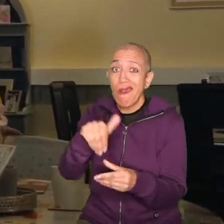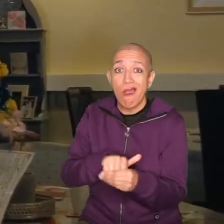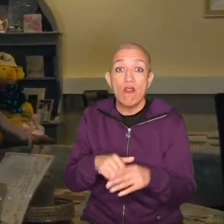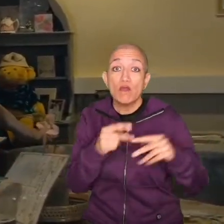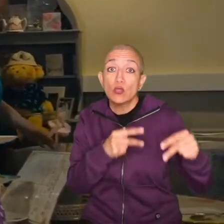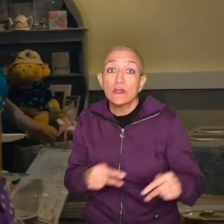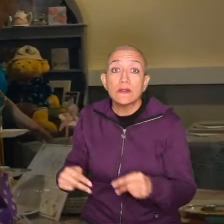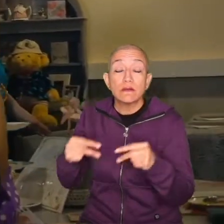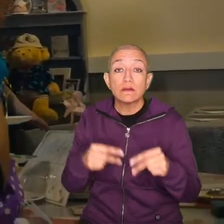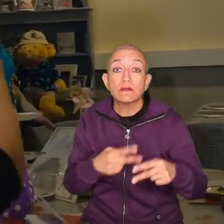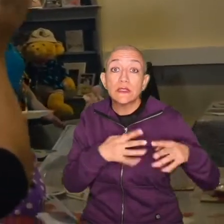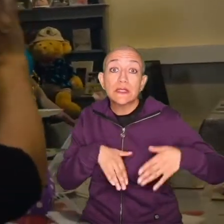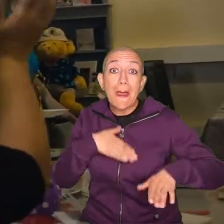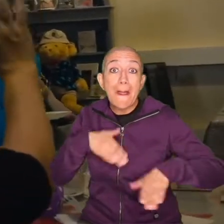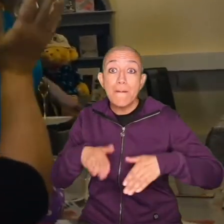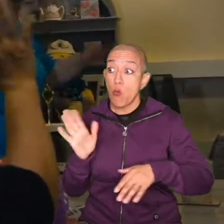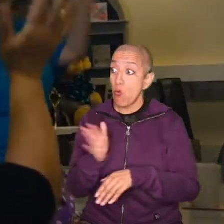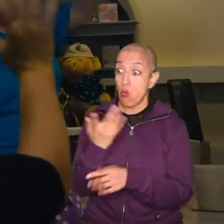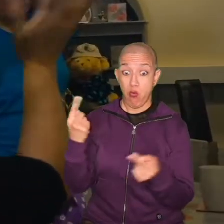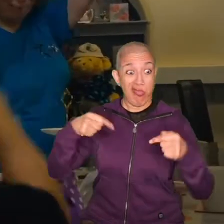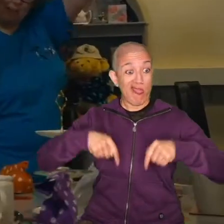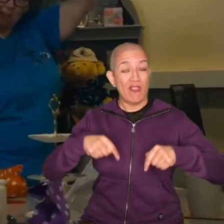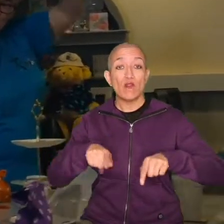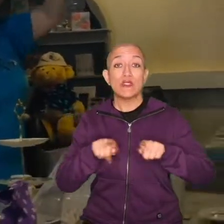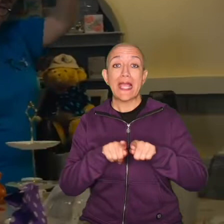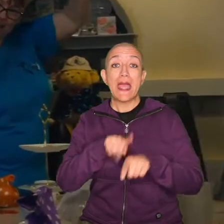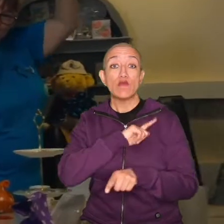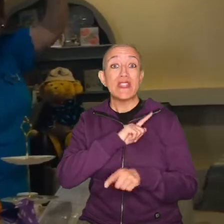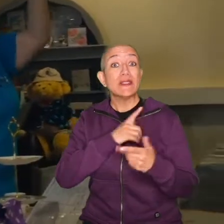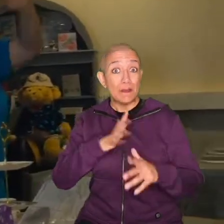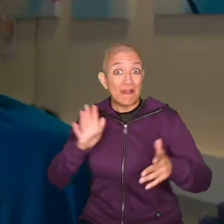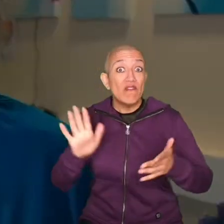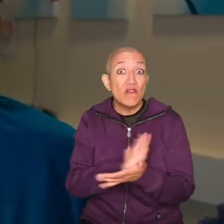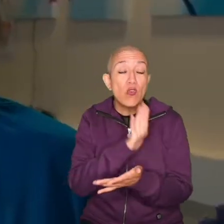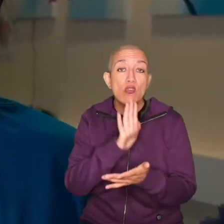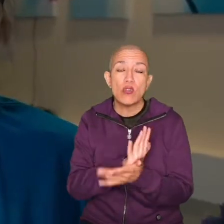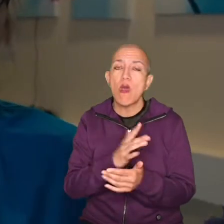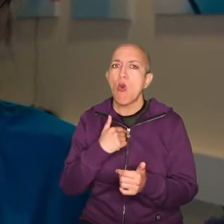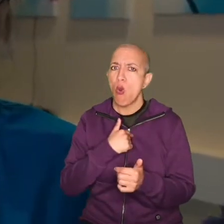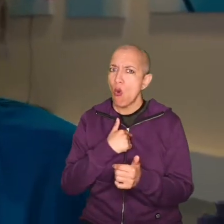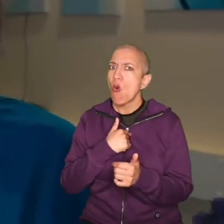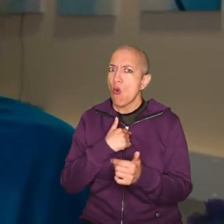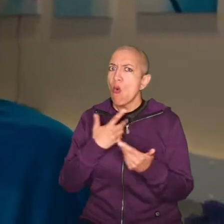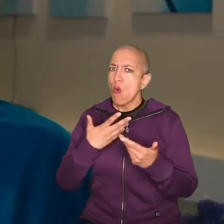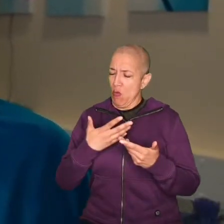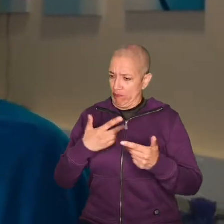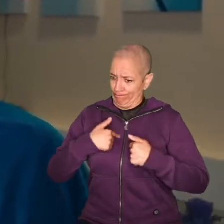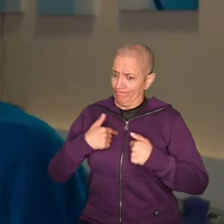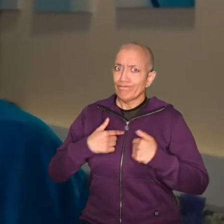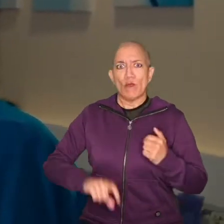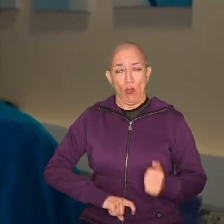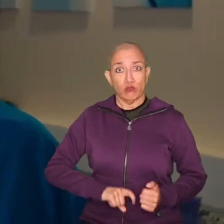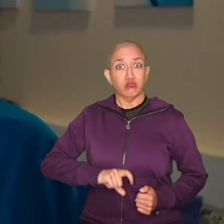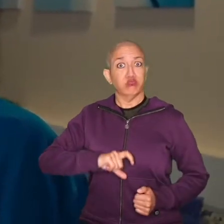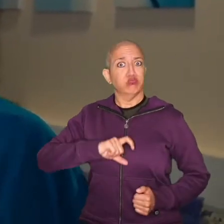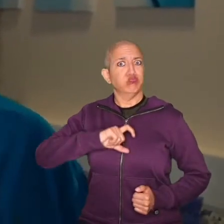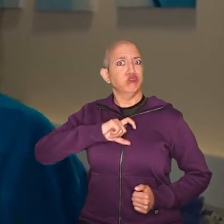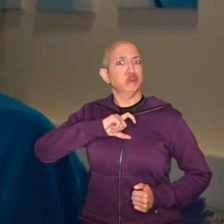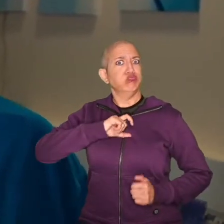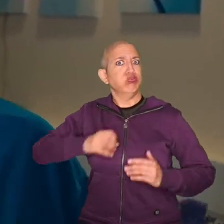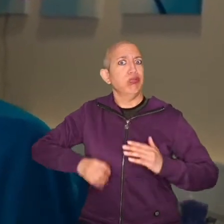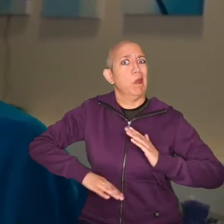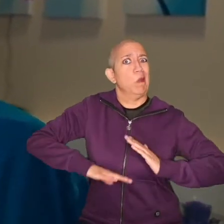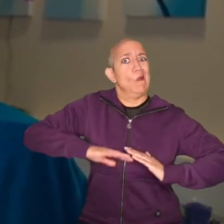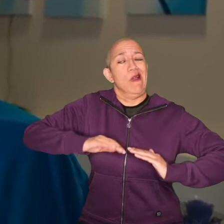and it's just been fun. It's opened up a lot of doors for me as well in confidence-wise, meeting new people, learning new skills. So yeah,